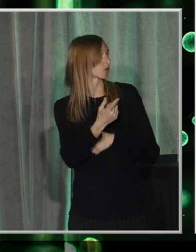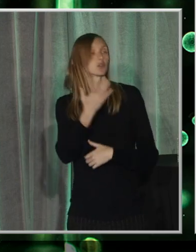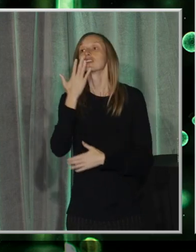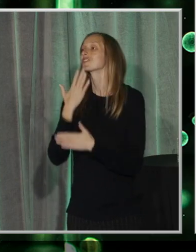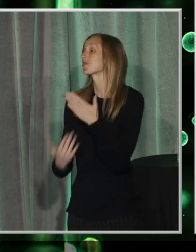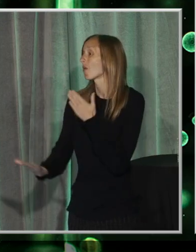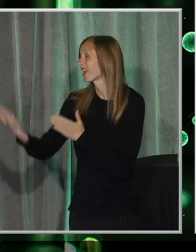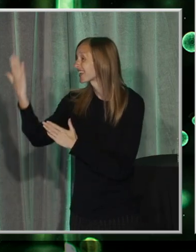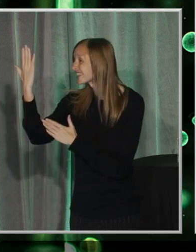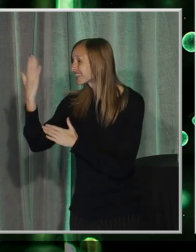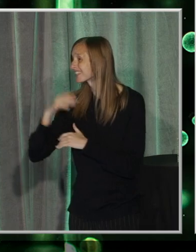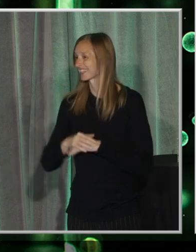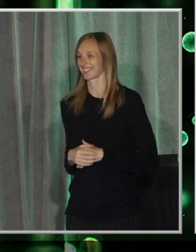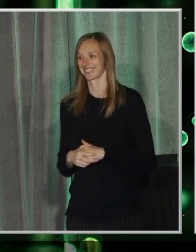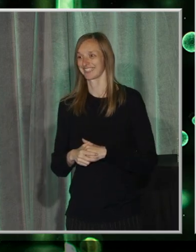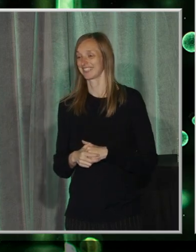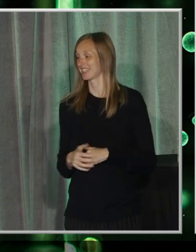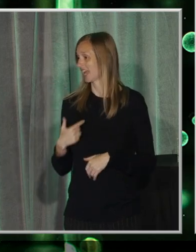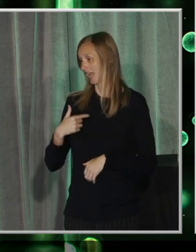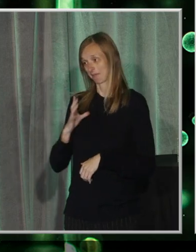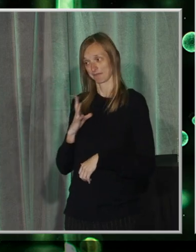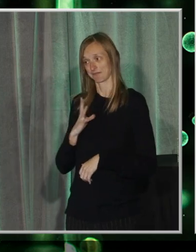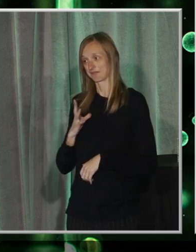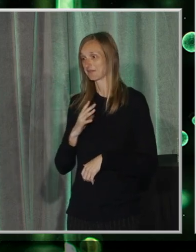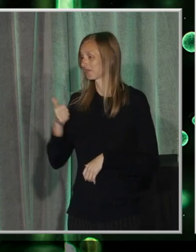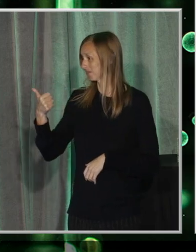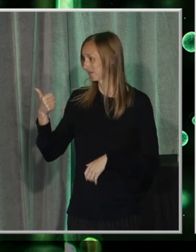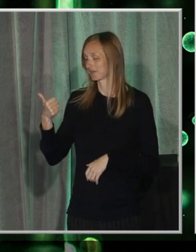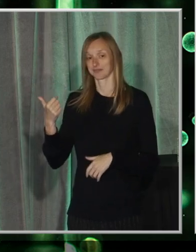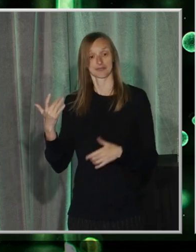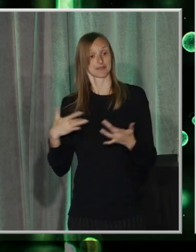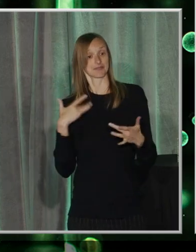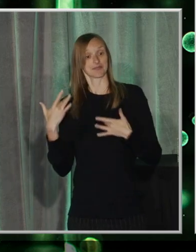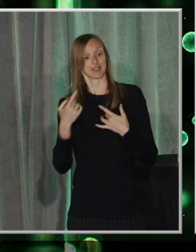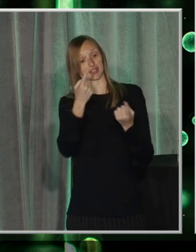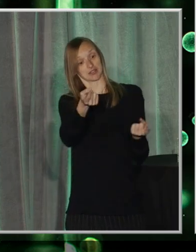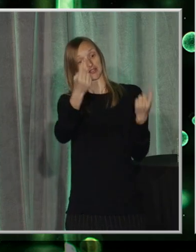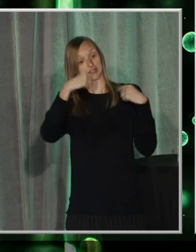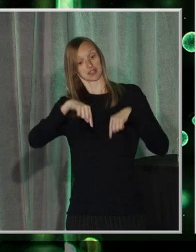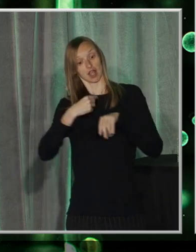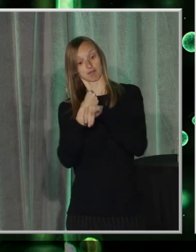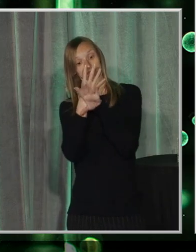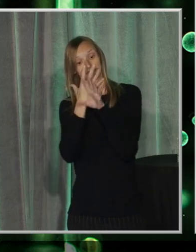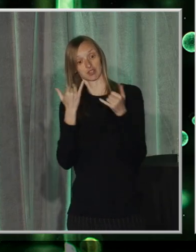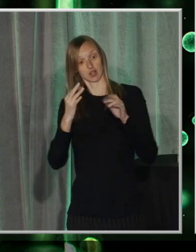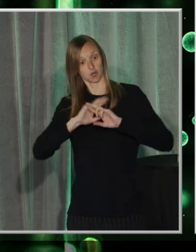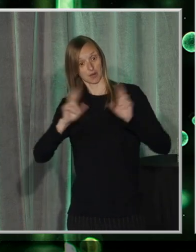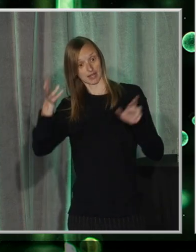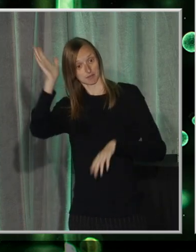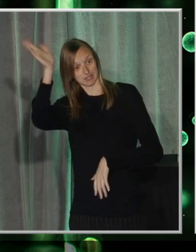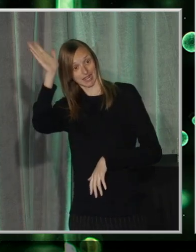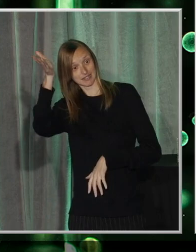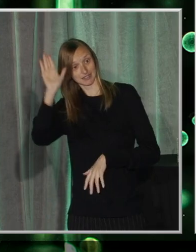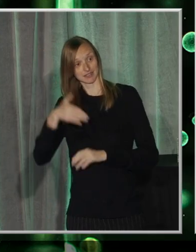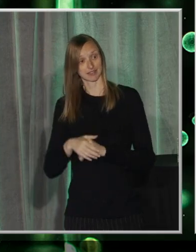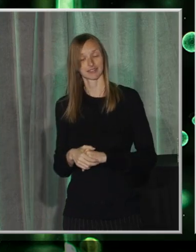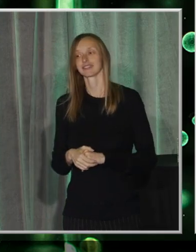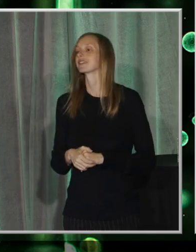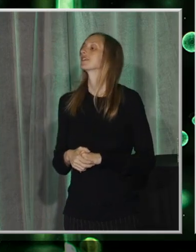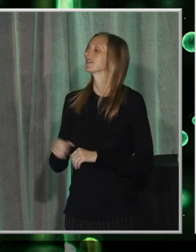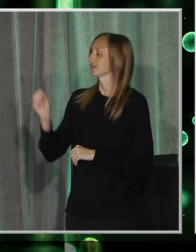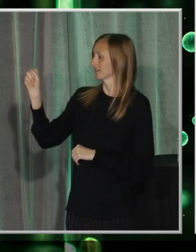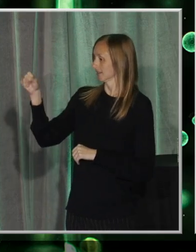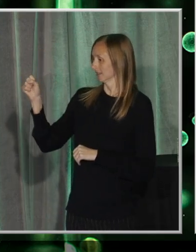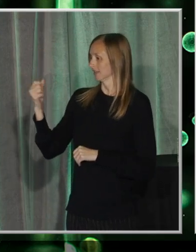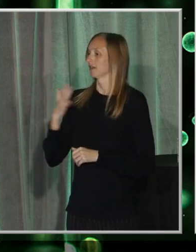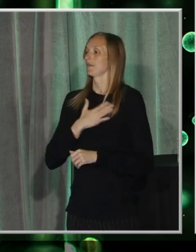morning. You? I'm good. Good. We're so happy to have you today. Are you ready to present? Yes,